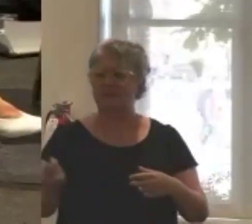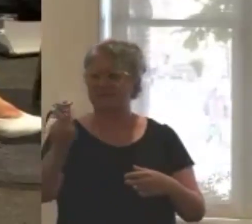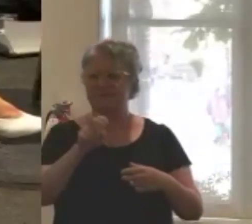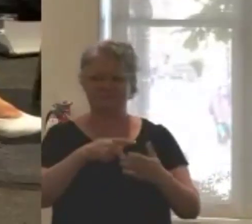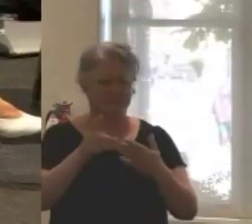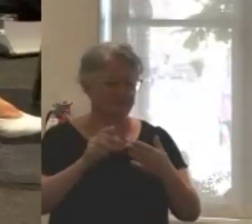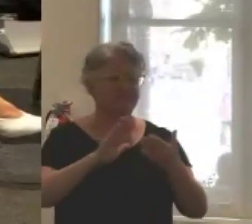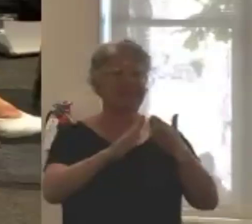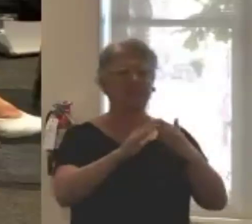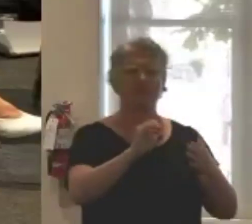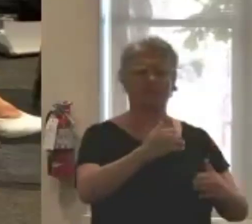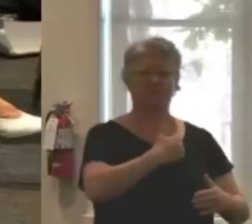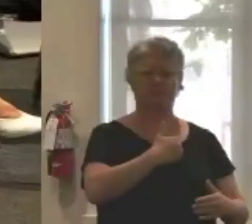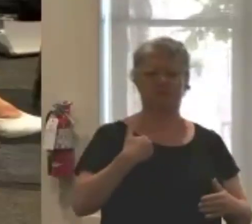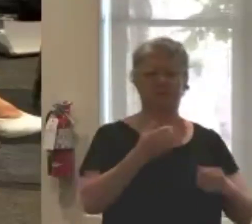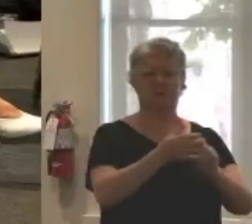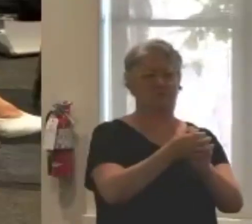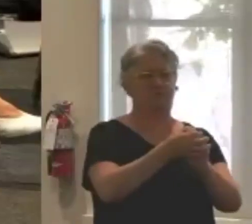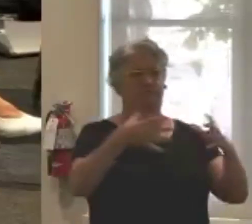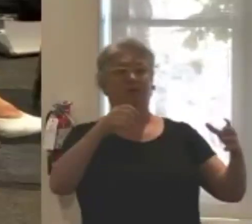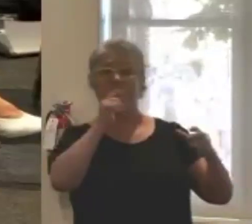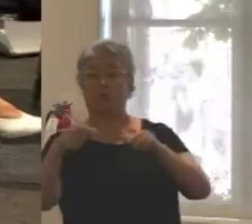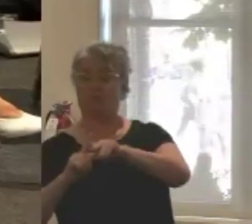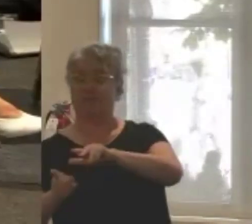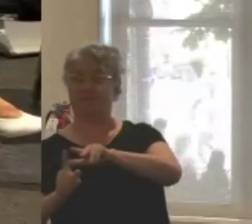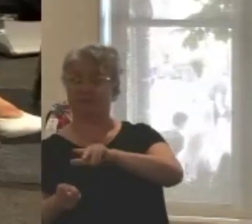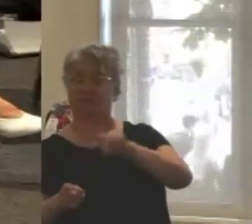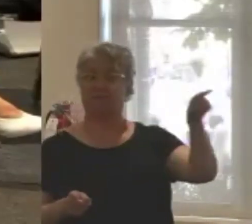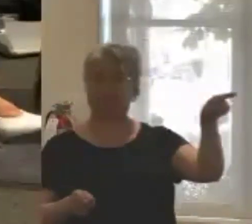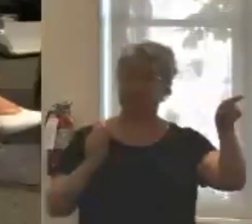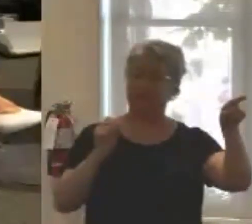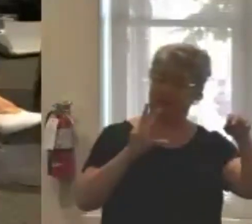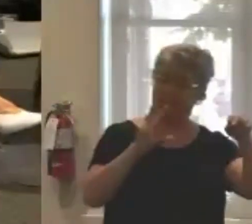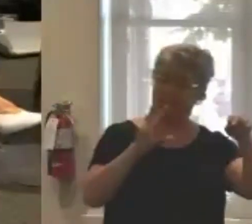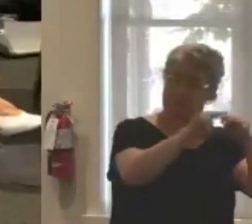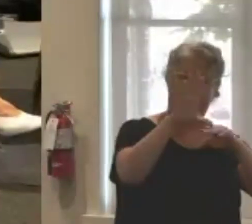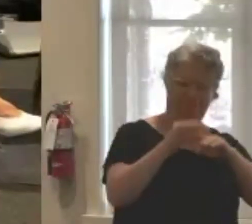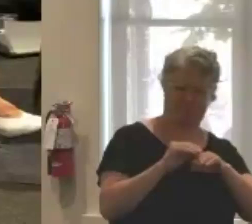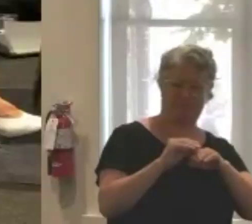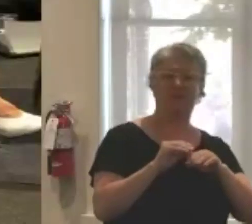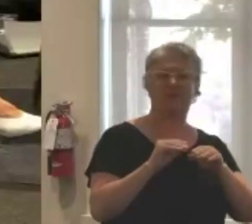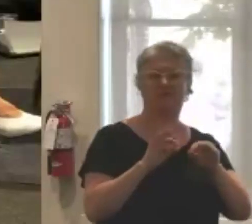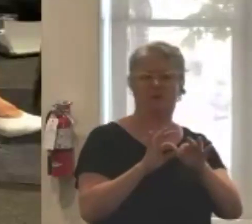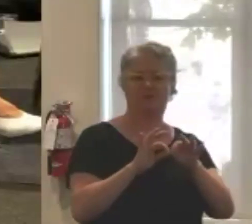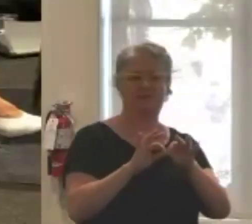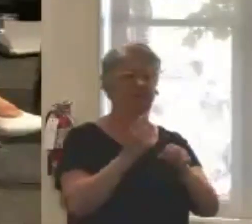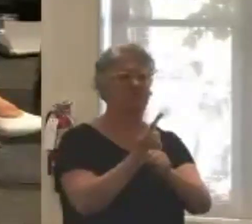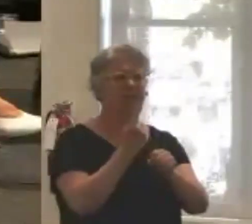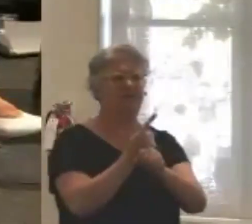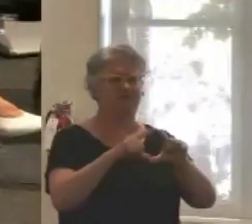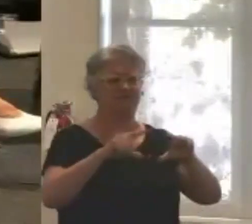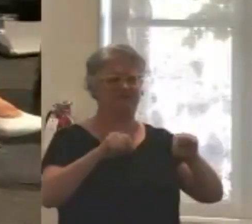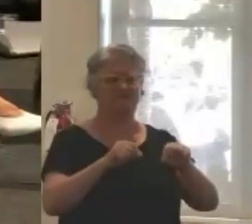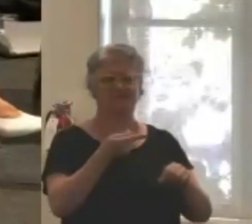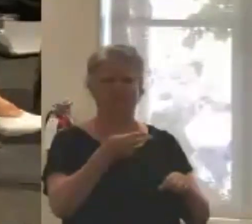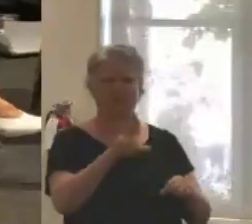of Toronto has expanded to more than just refugee claimants. So youth can get that discount availed on their regular transit cards as